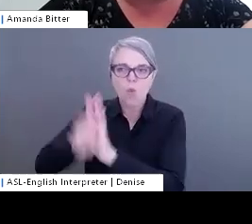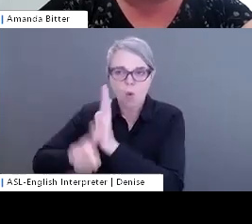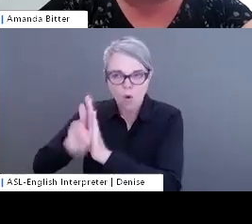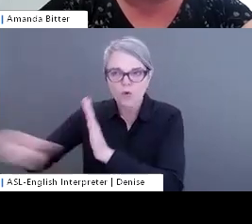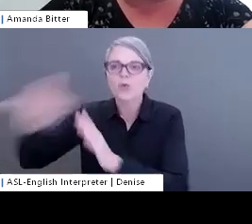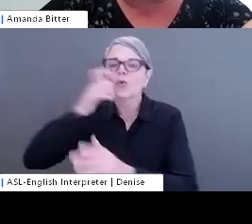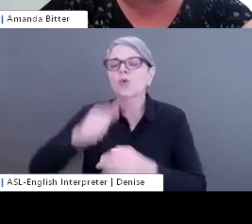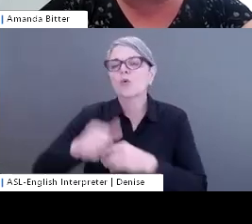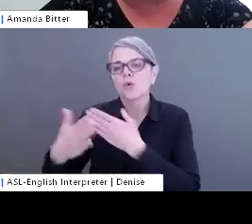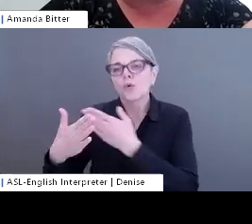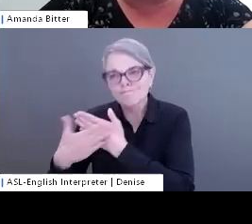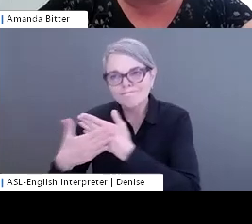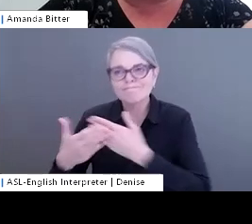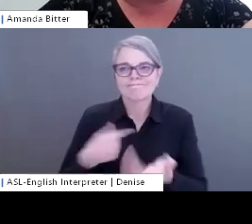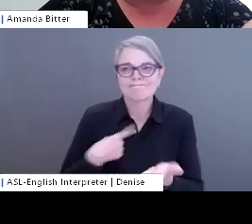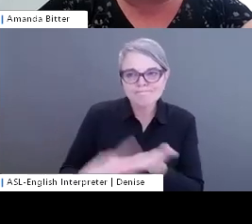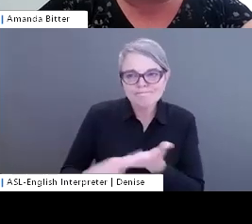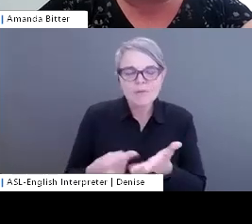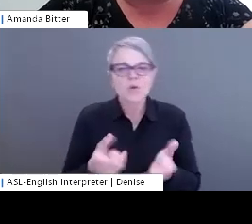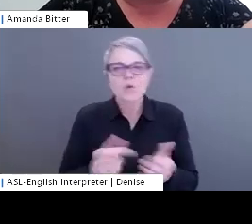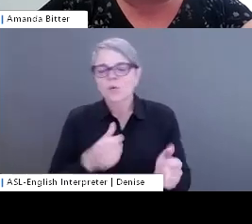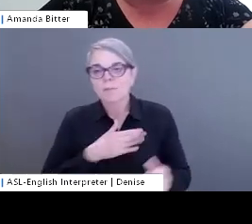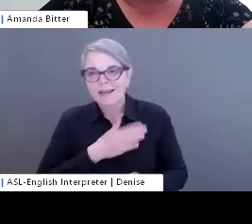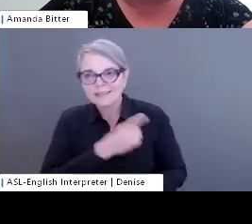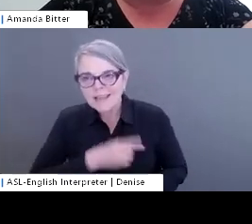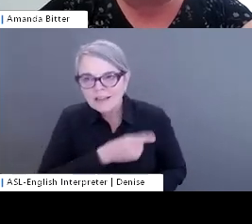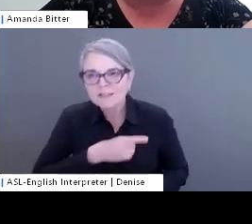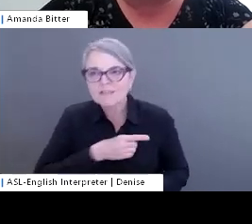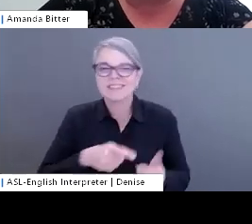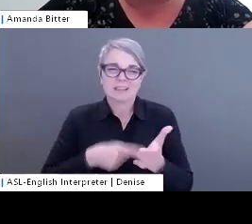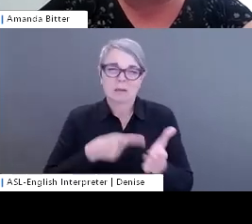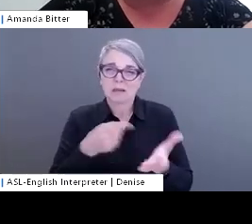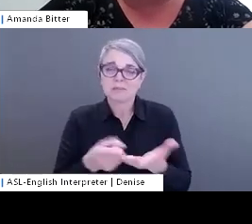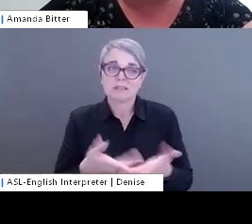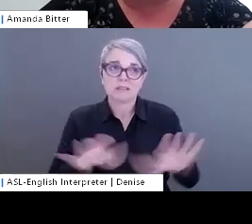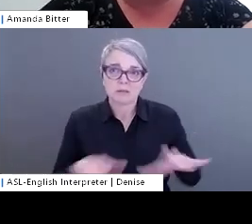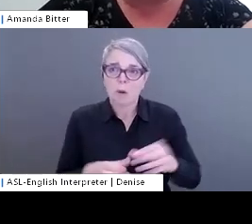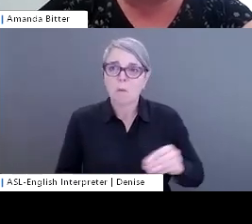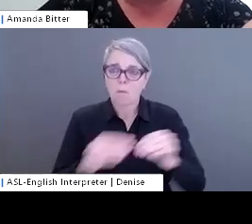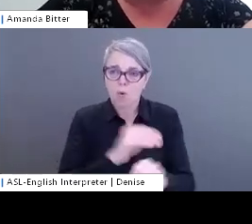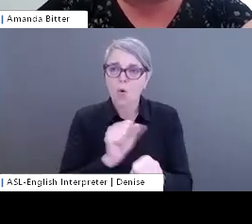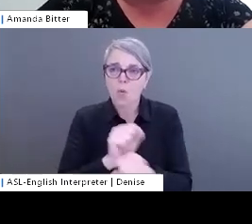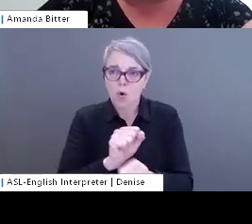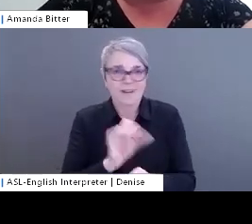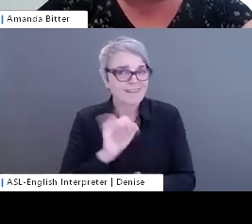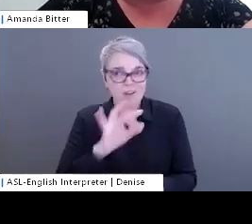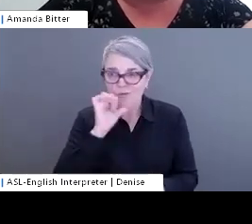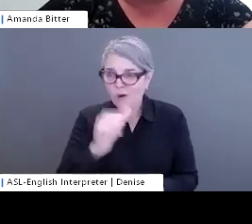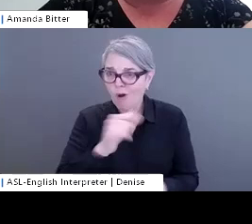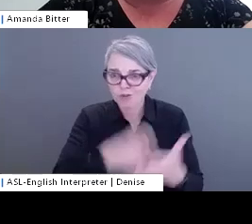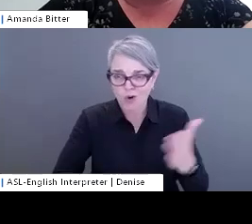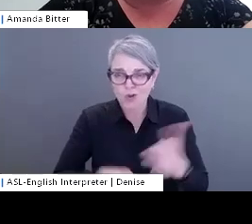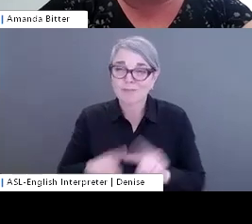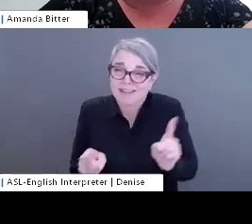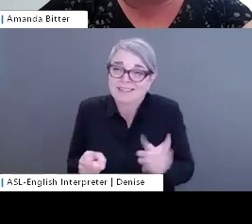sergeants. So it's almost more work to not charge, even though in some circumstances it's the right thing to do. So again,